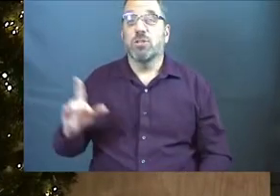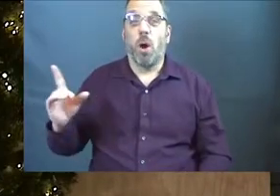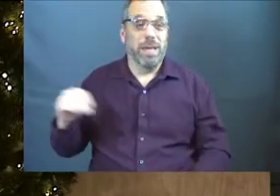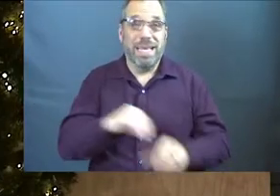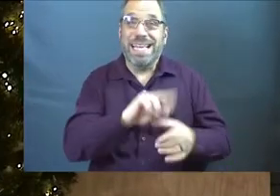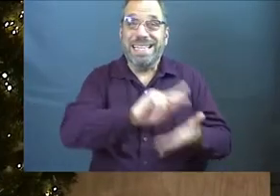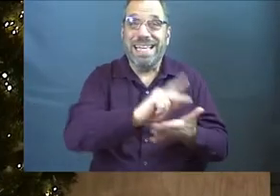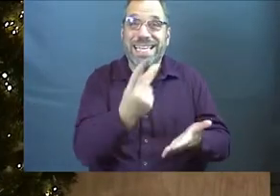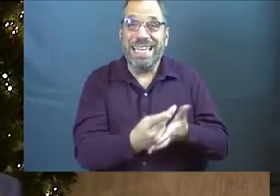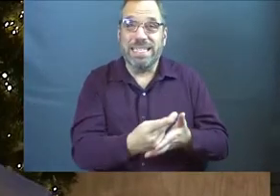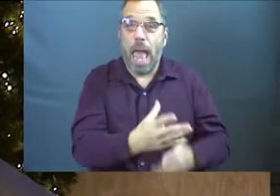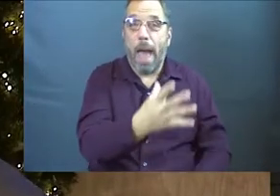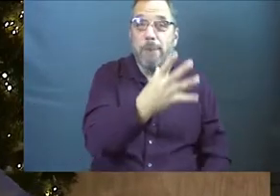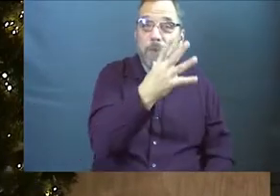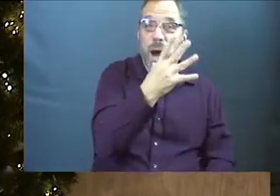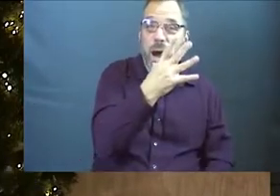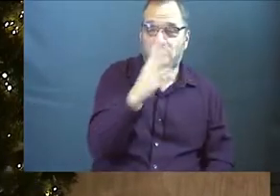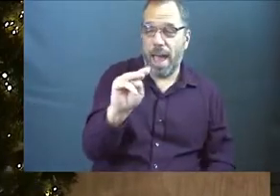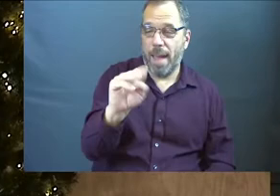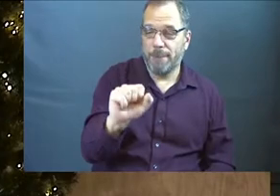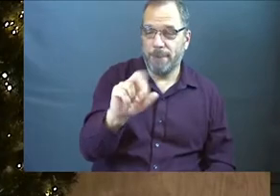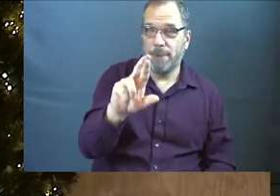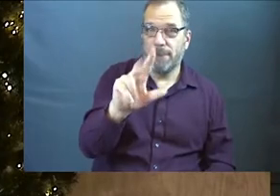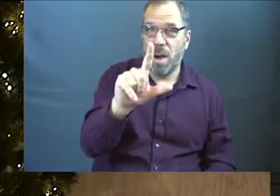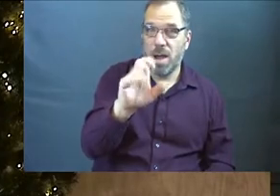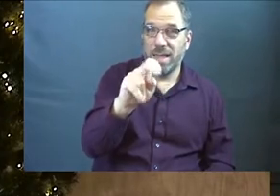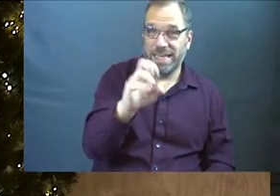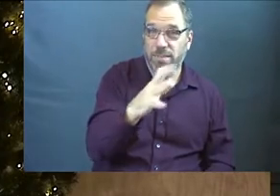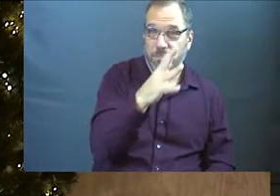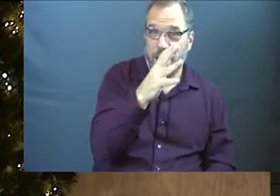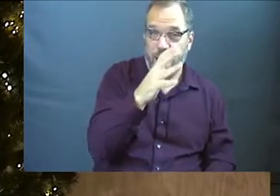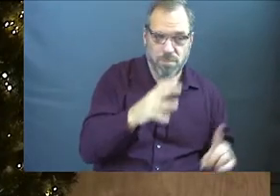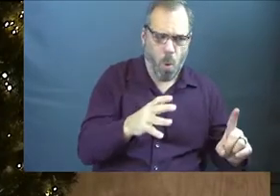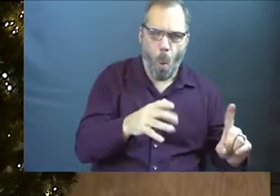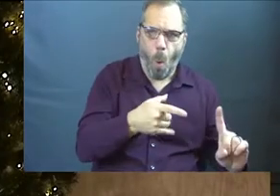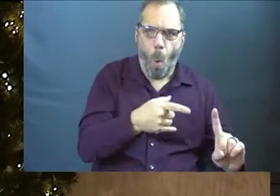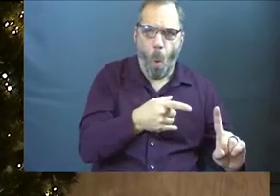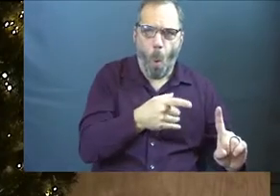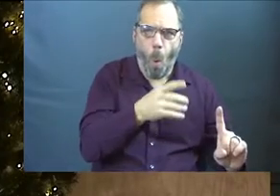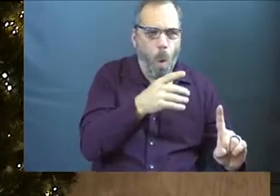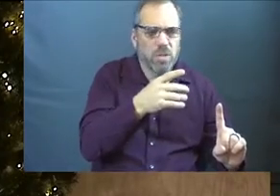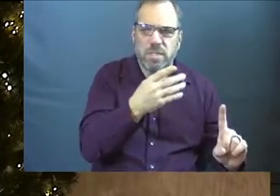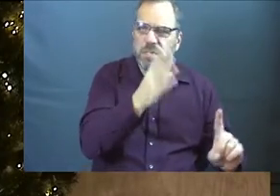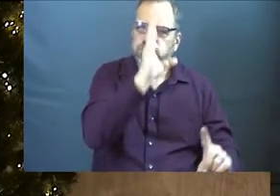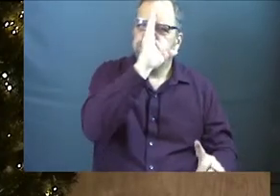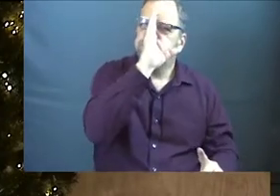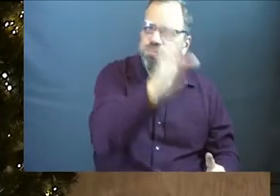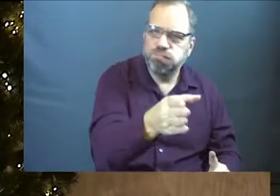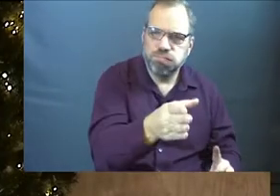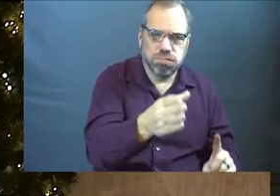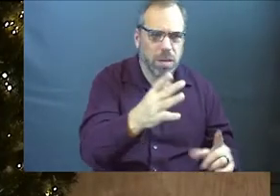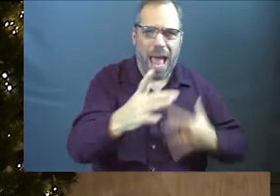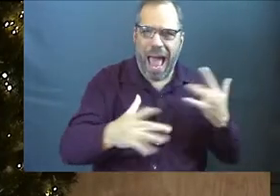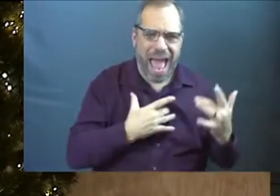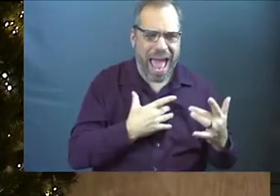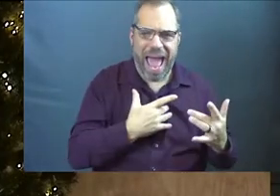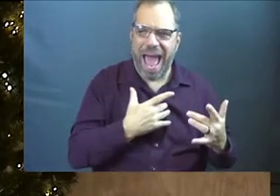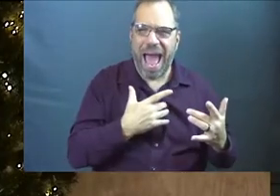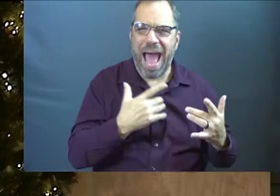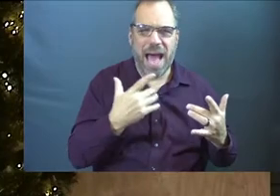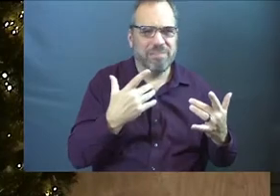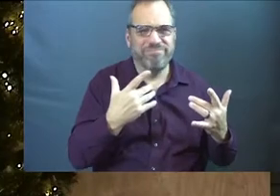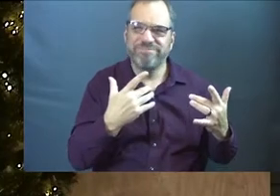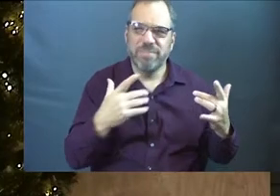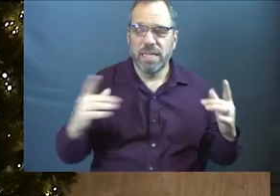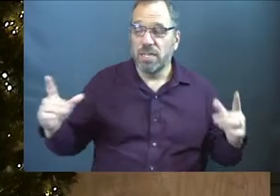into the kitchen and his mom, Marlene, is there. Now, I've met Marlene. And Marlene is a very straight shooter. She's very bubbly and sassy kind of